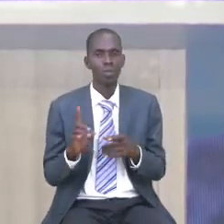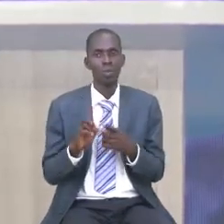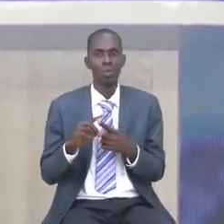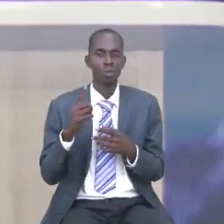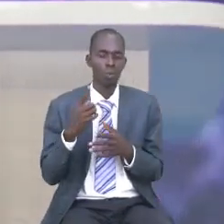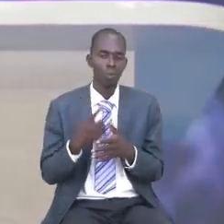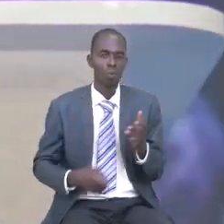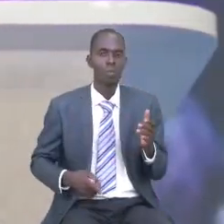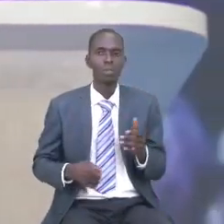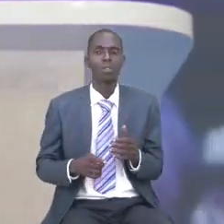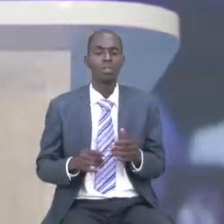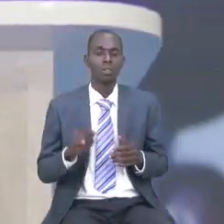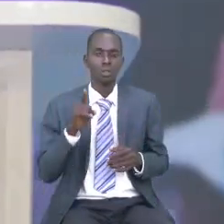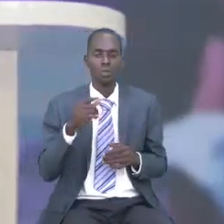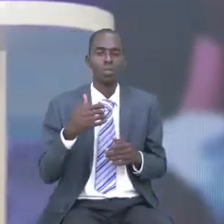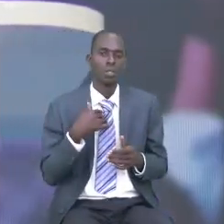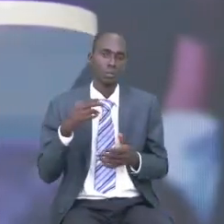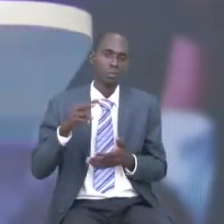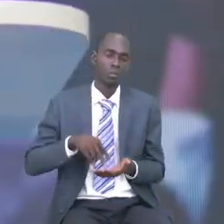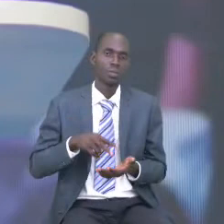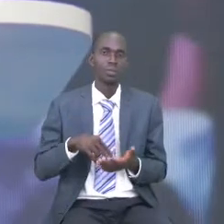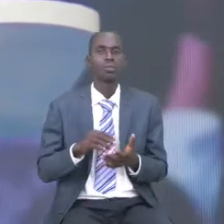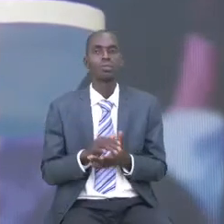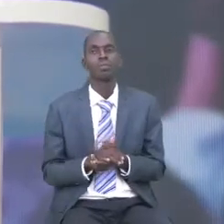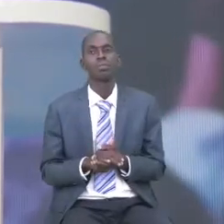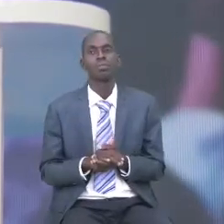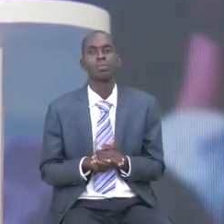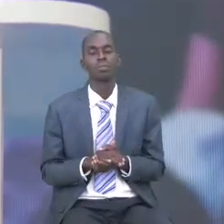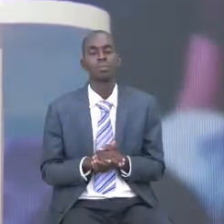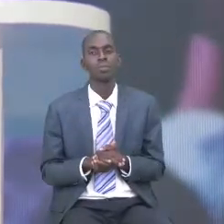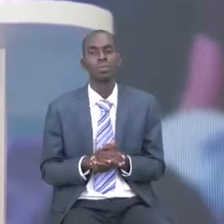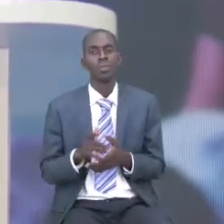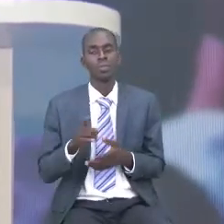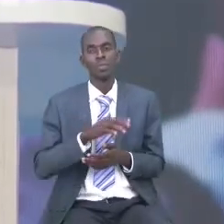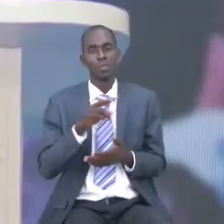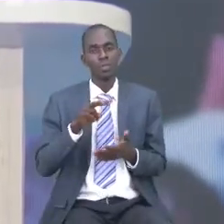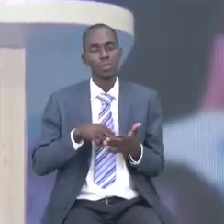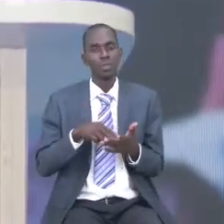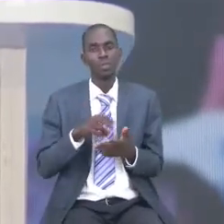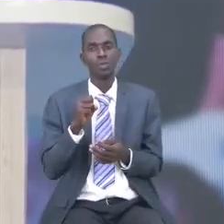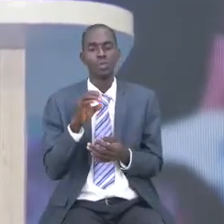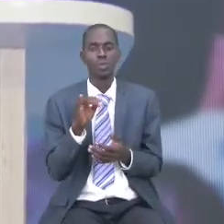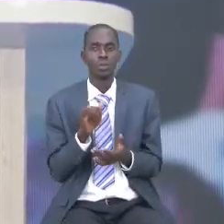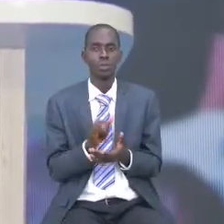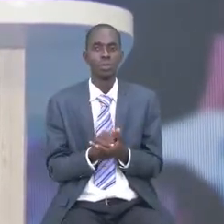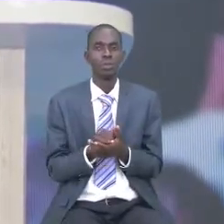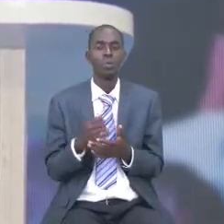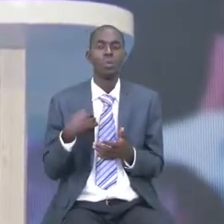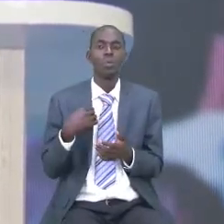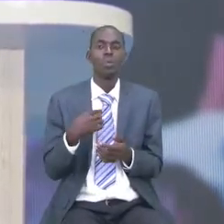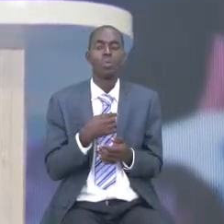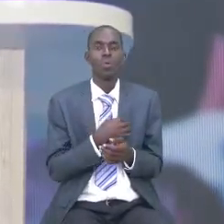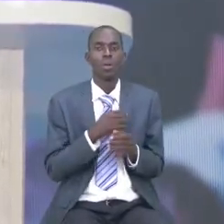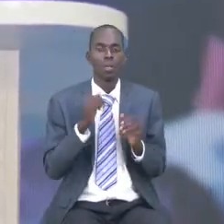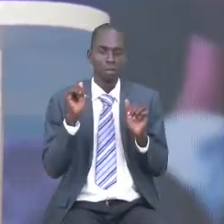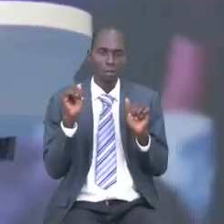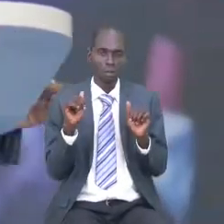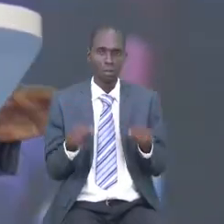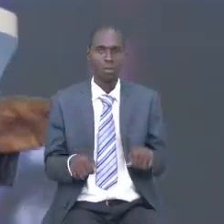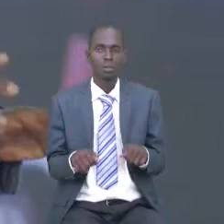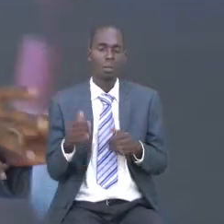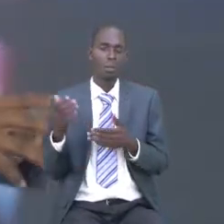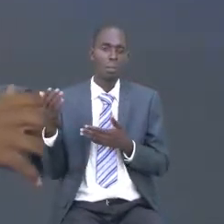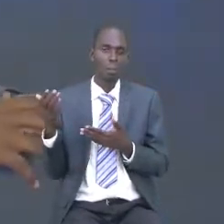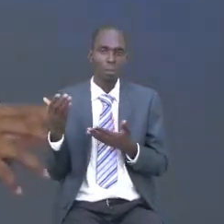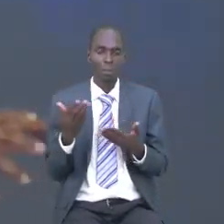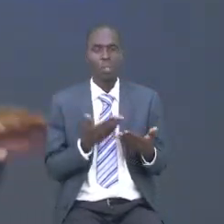I have read. And we read so that we can bring